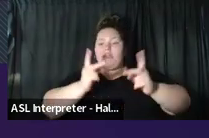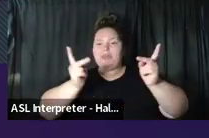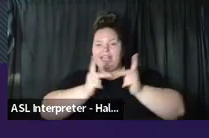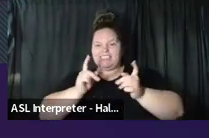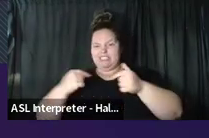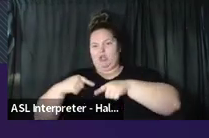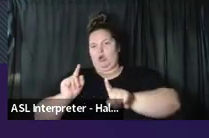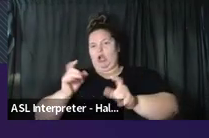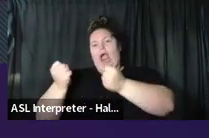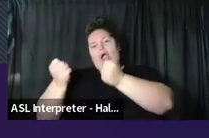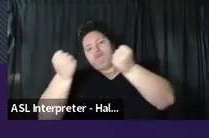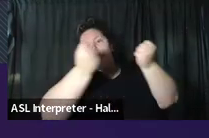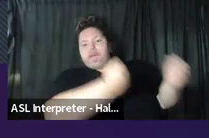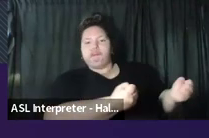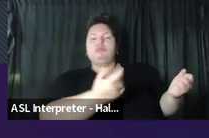cultures,